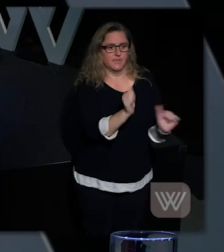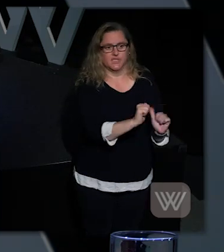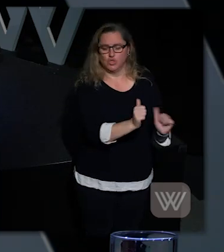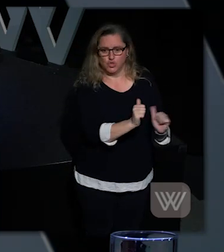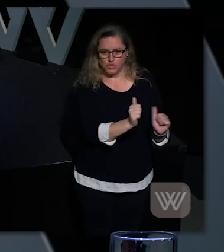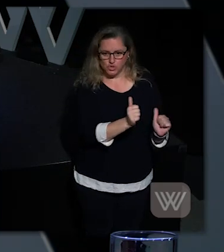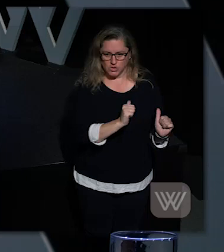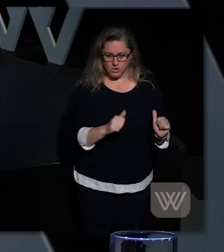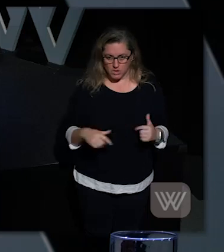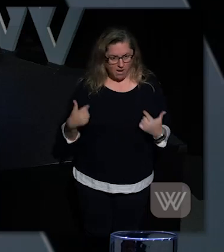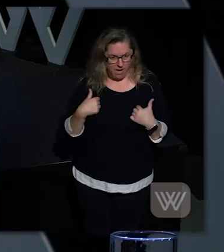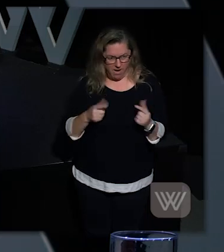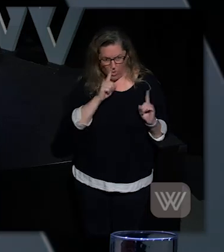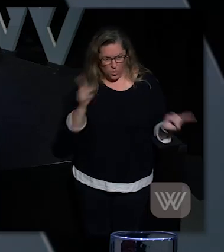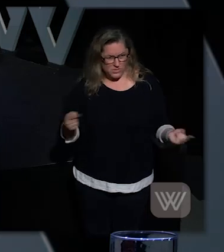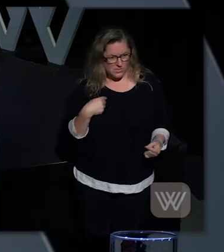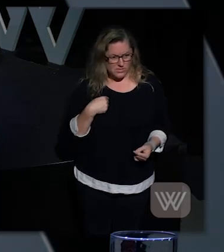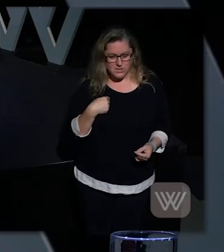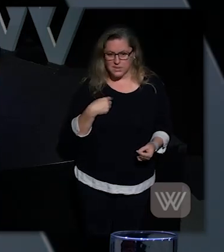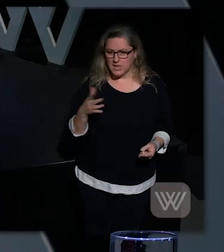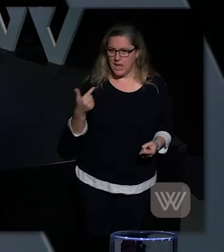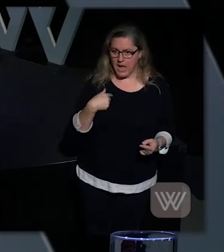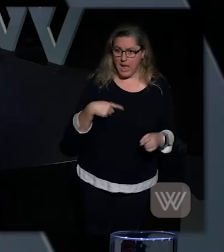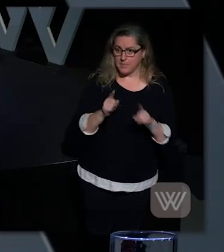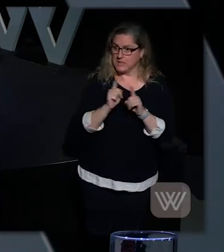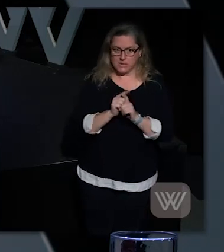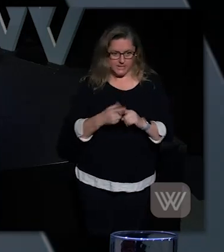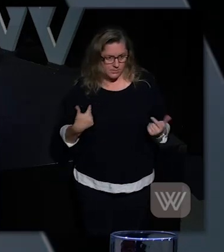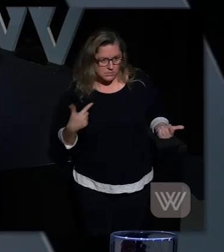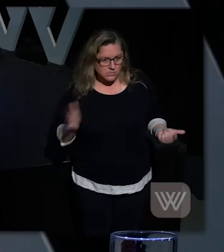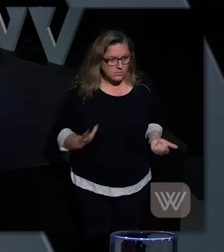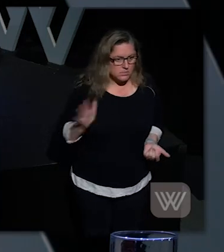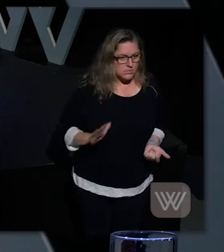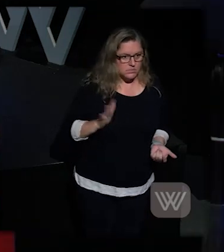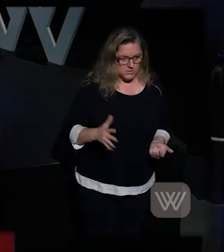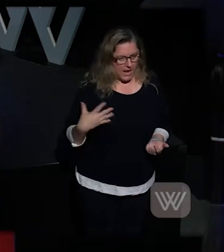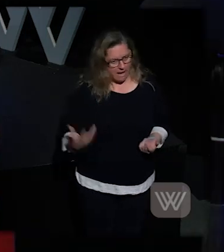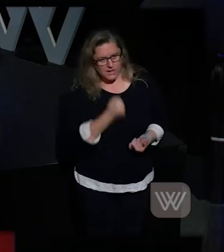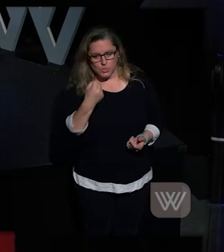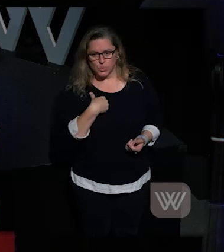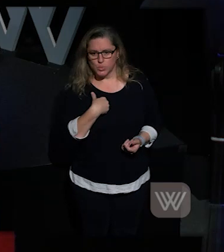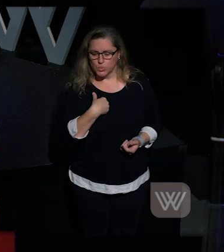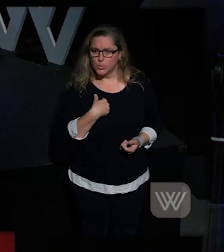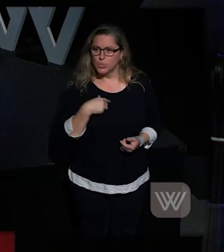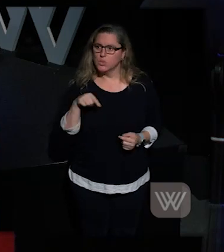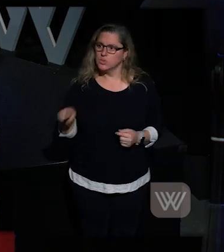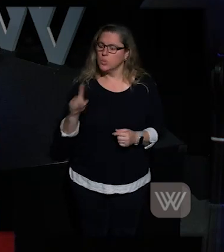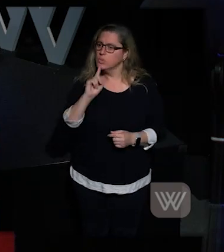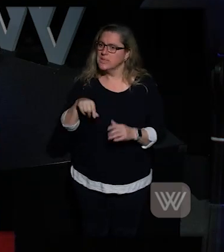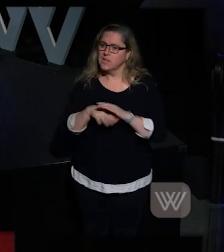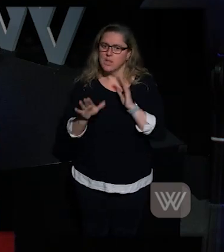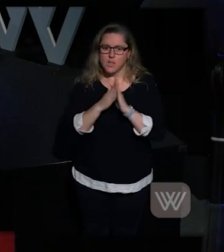I actually just couldn't. I was like a bull in a china shop. Yeah, I had to. So you say in the book that